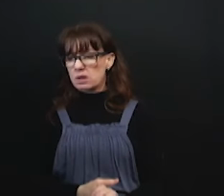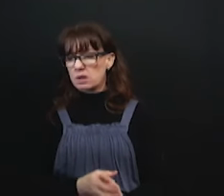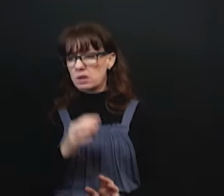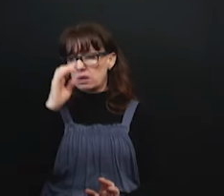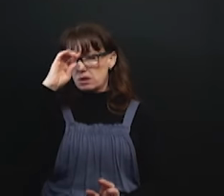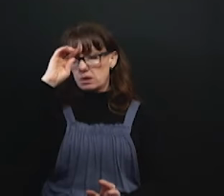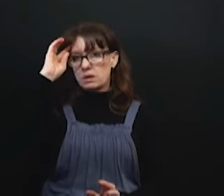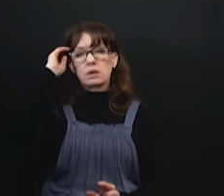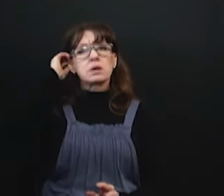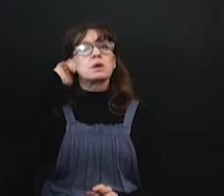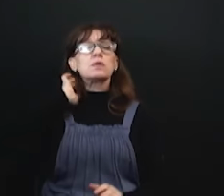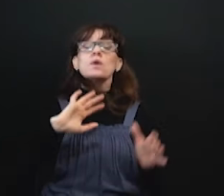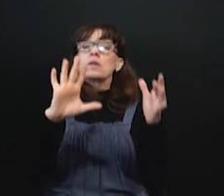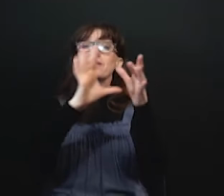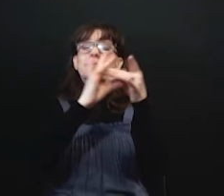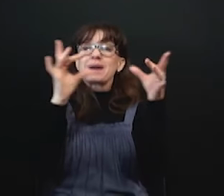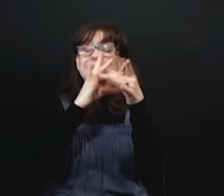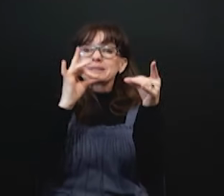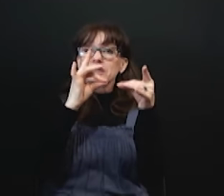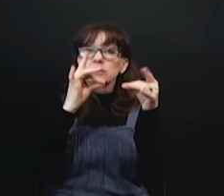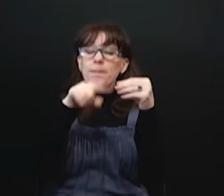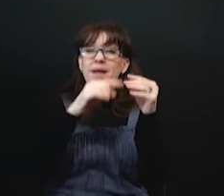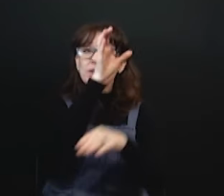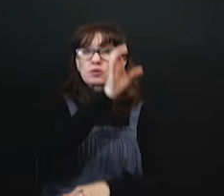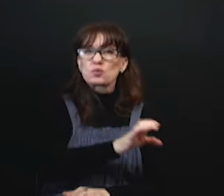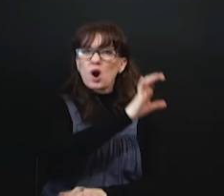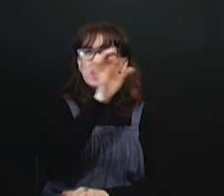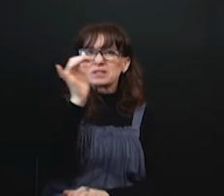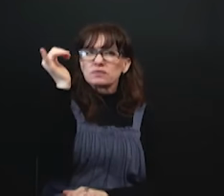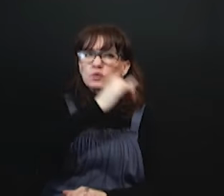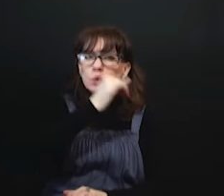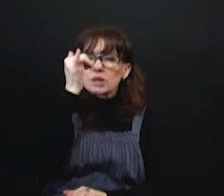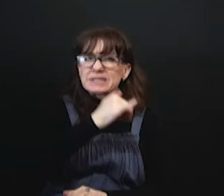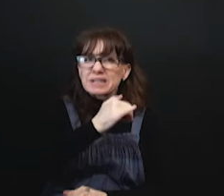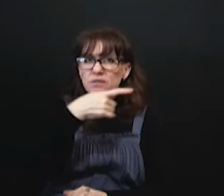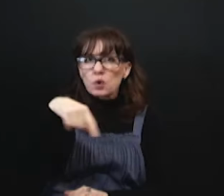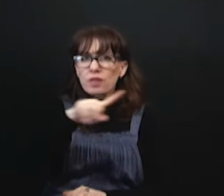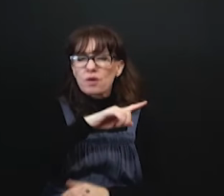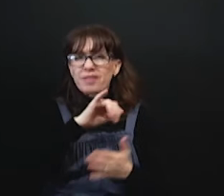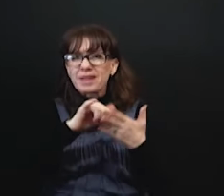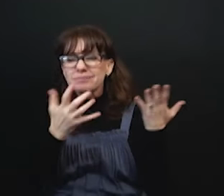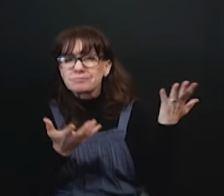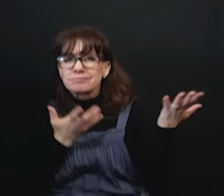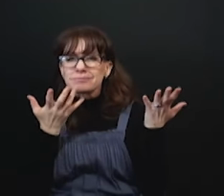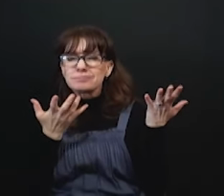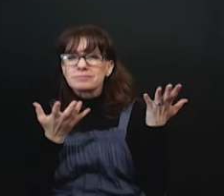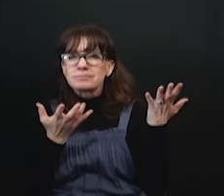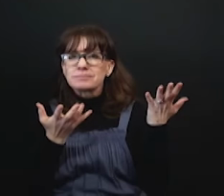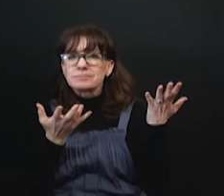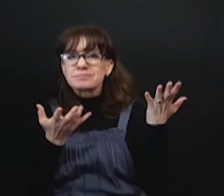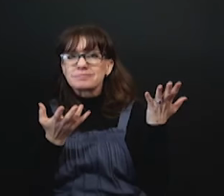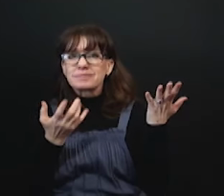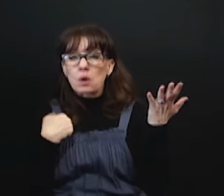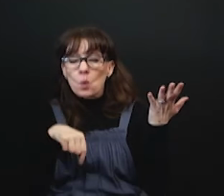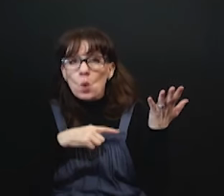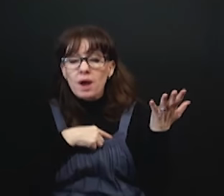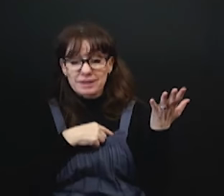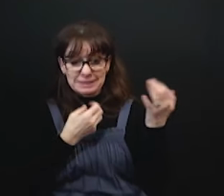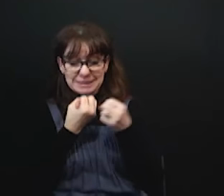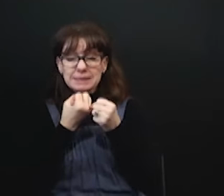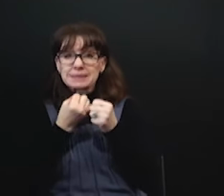For the message about the cross is foolishness to those who are perishing, but to us who are being